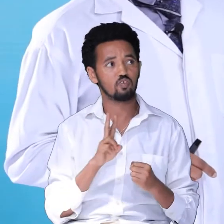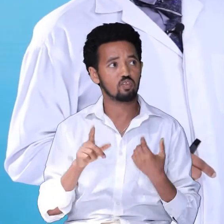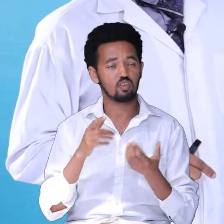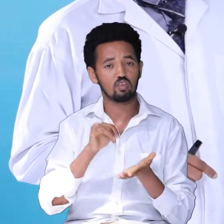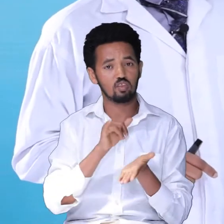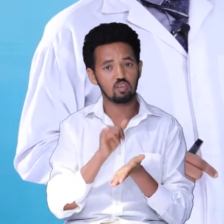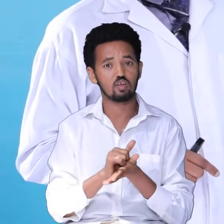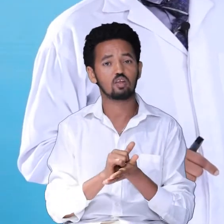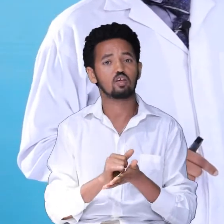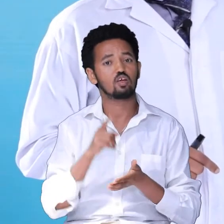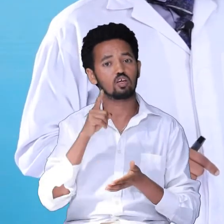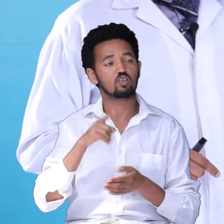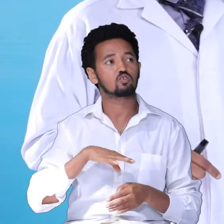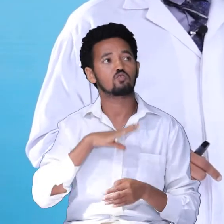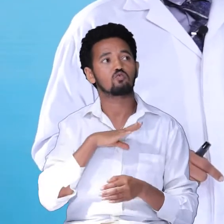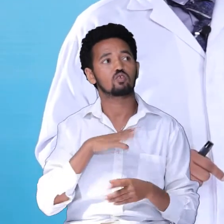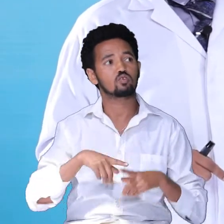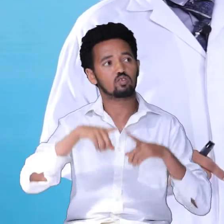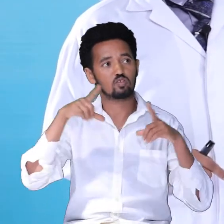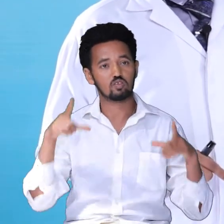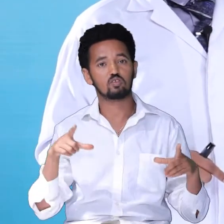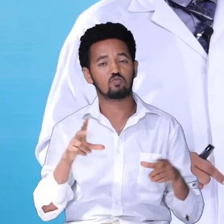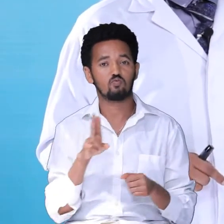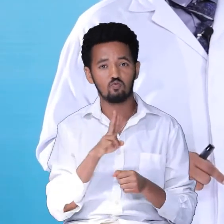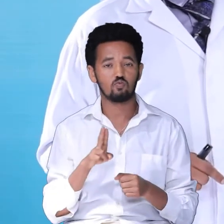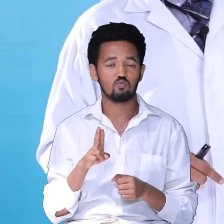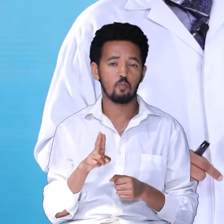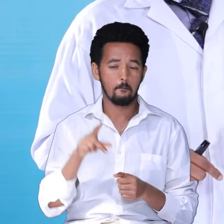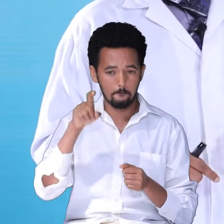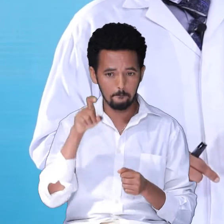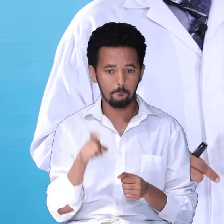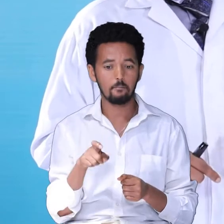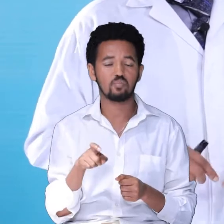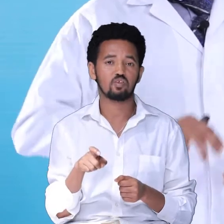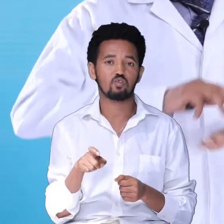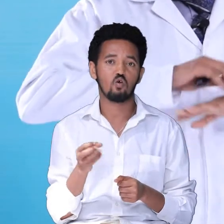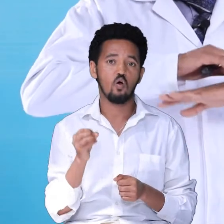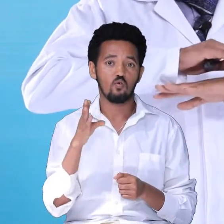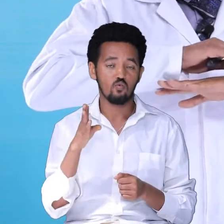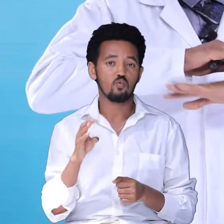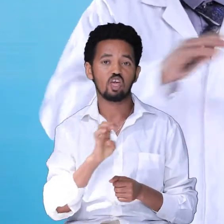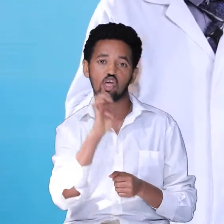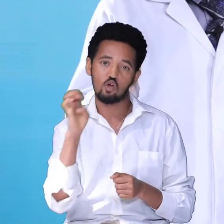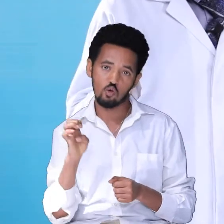Then he scored the greatest victories. So most of Europe,